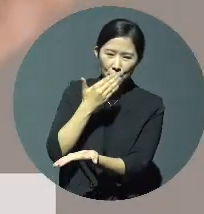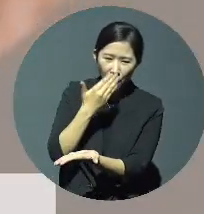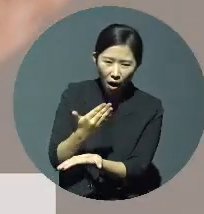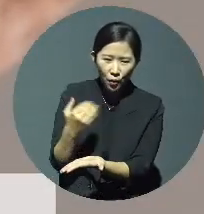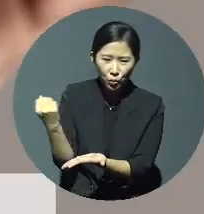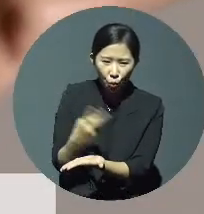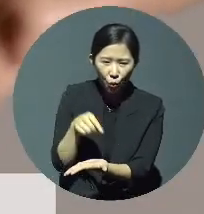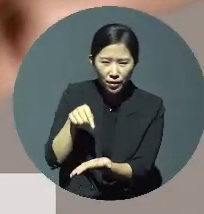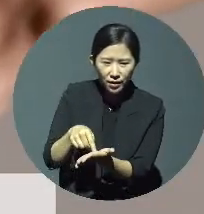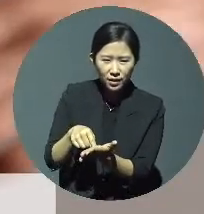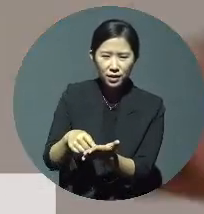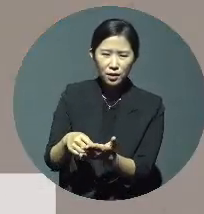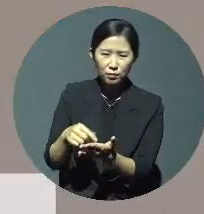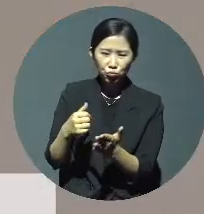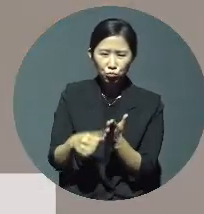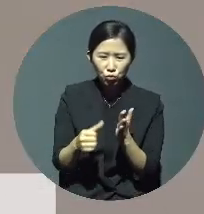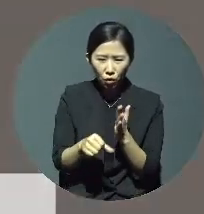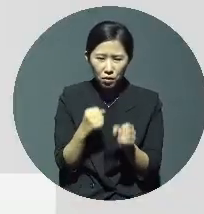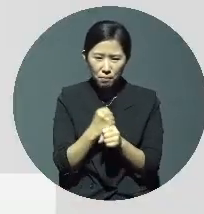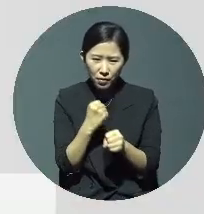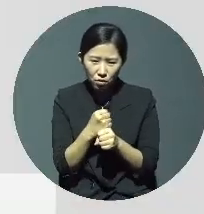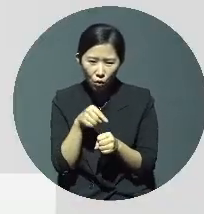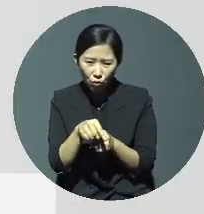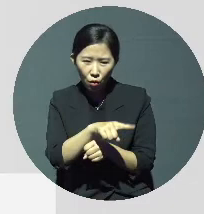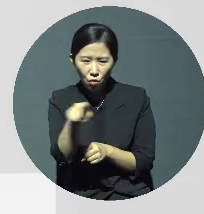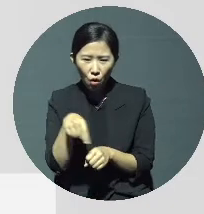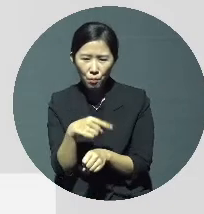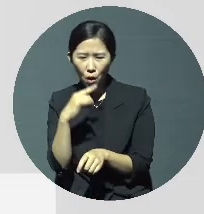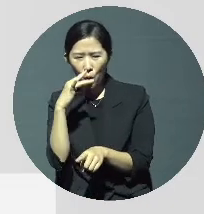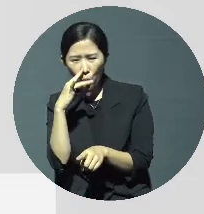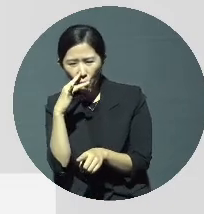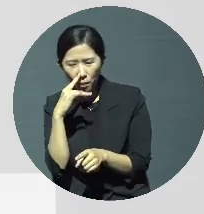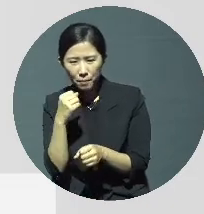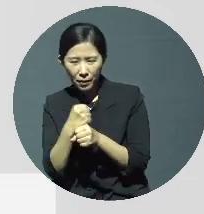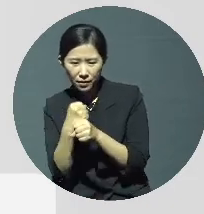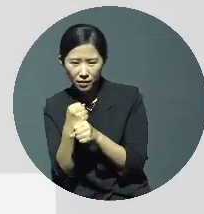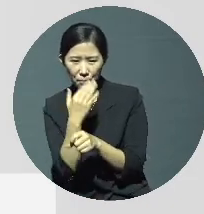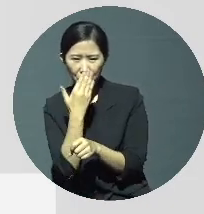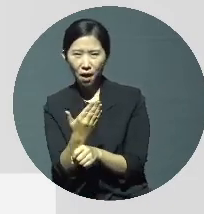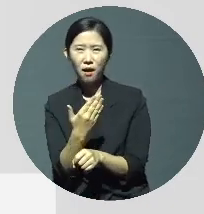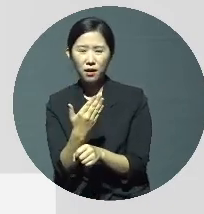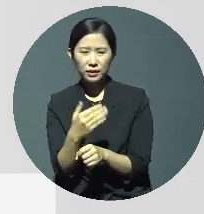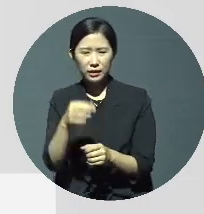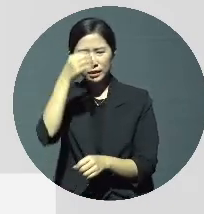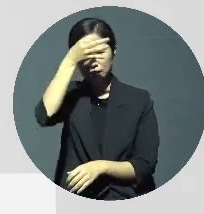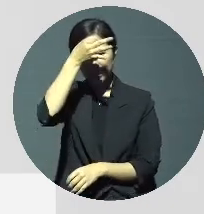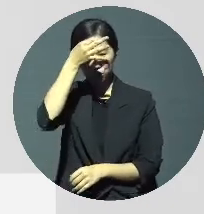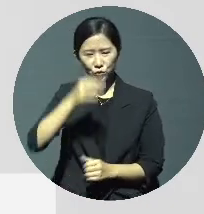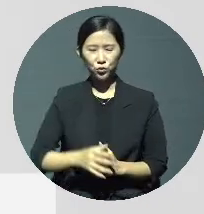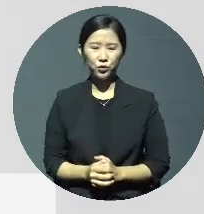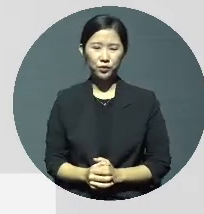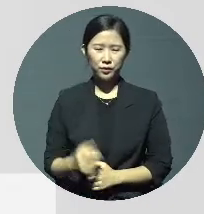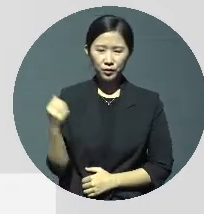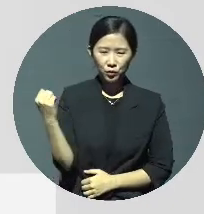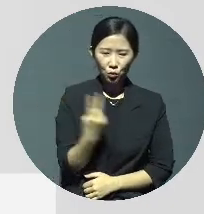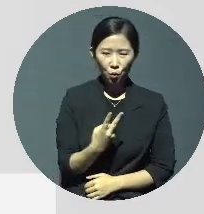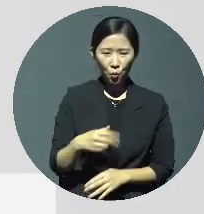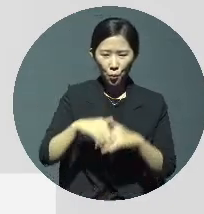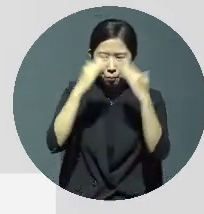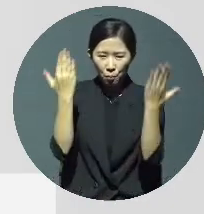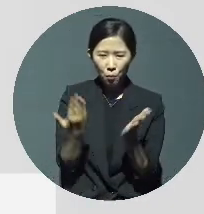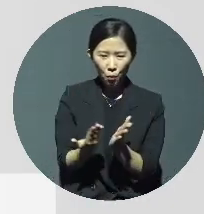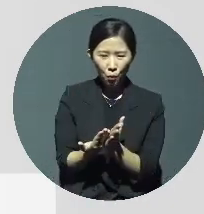that you would normally have in perhaps parts of Asia where we work a lot with our manufacturing. This provides opportunities of